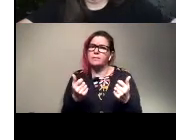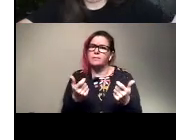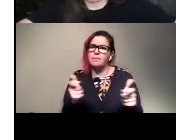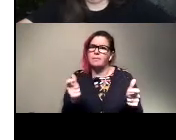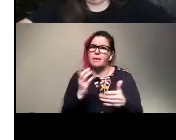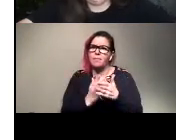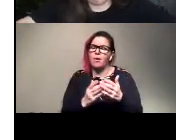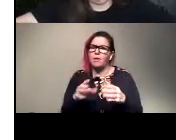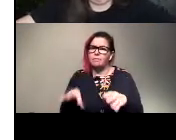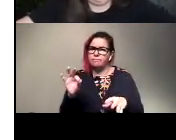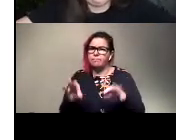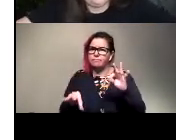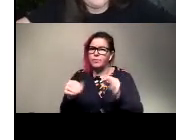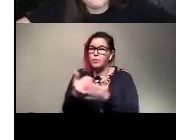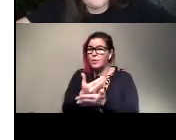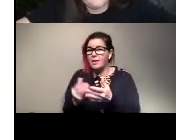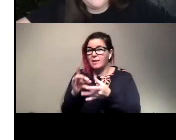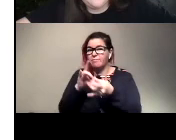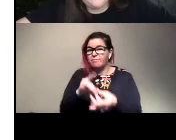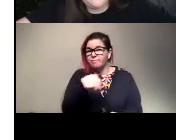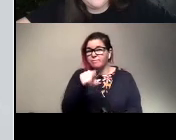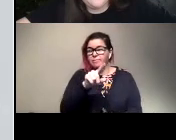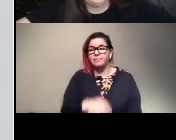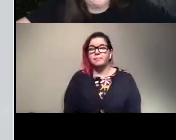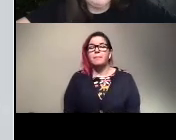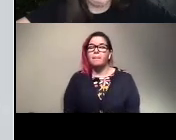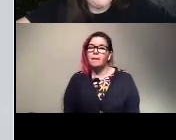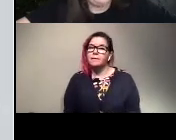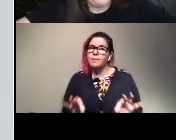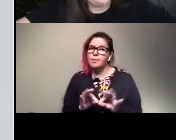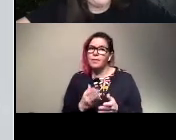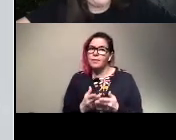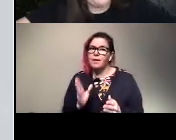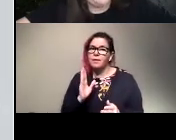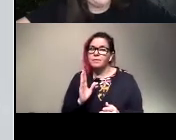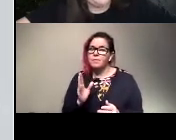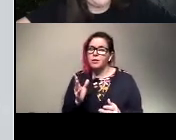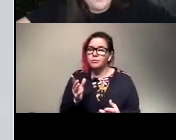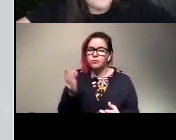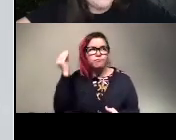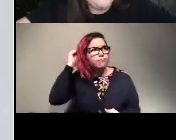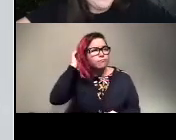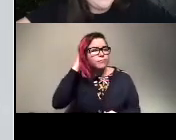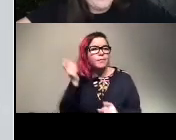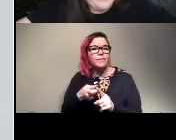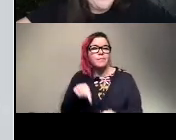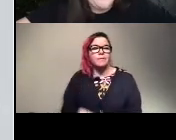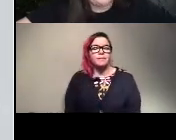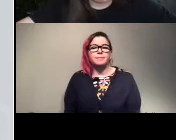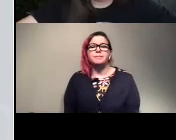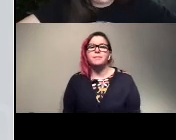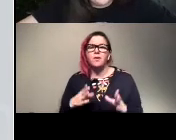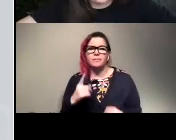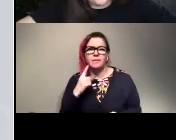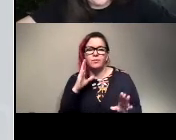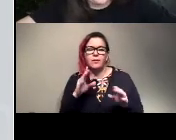new things like this. So that's, I think, one of the important things that I would have you take away from this. Awesome. That sounds great. And then we